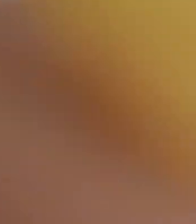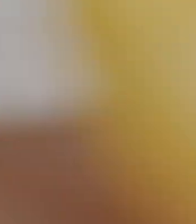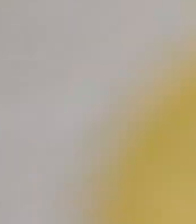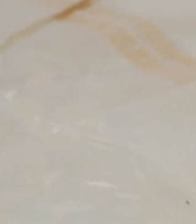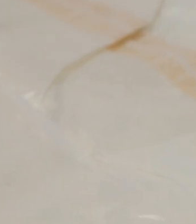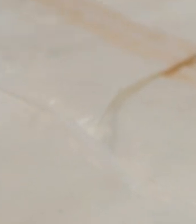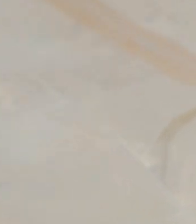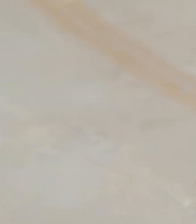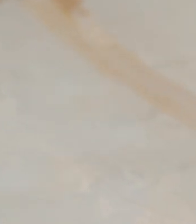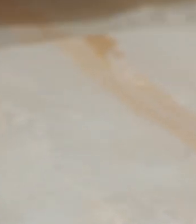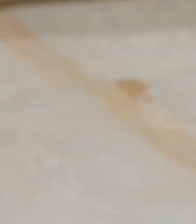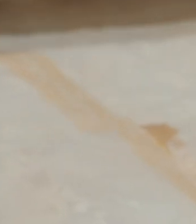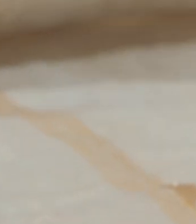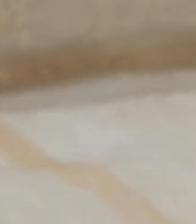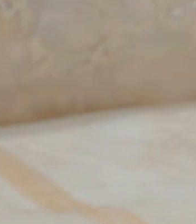doing.